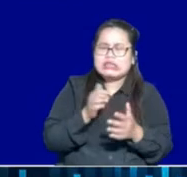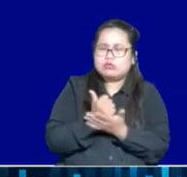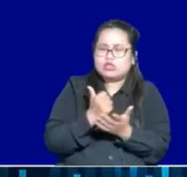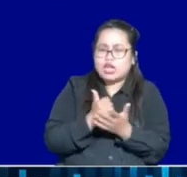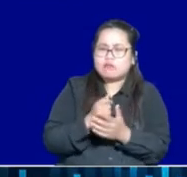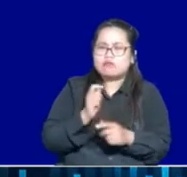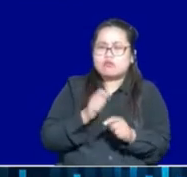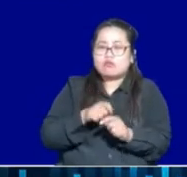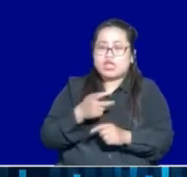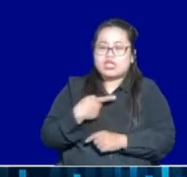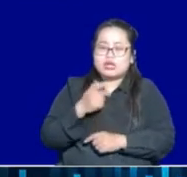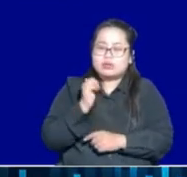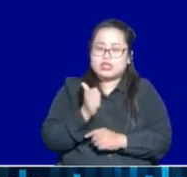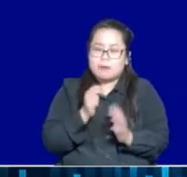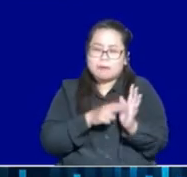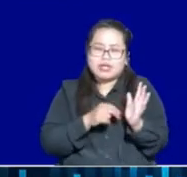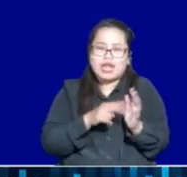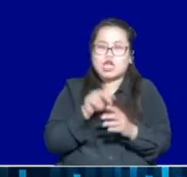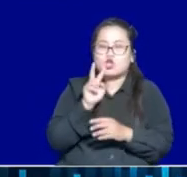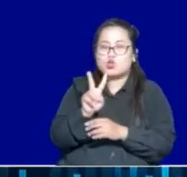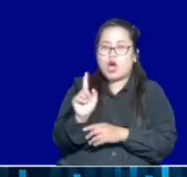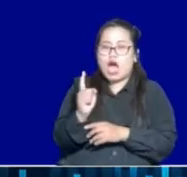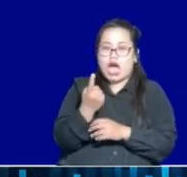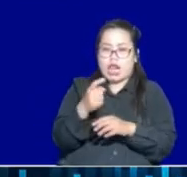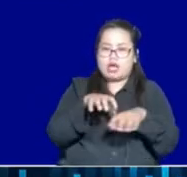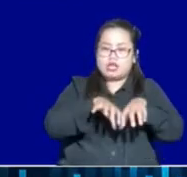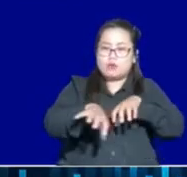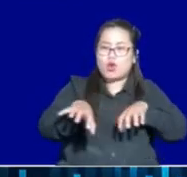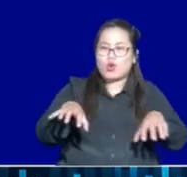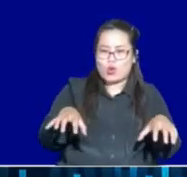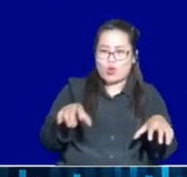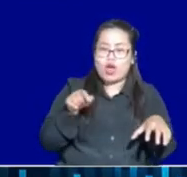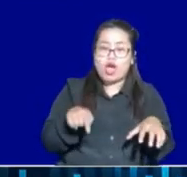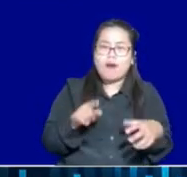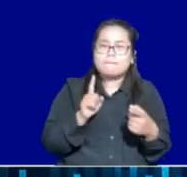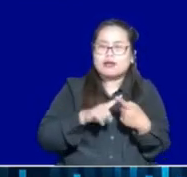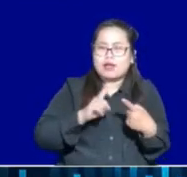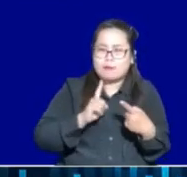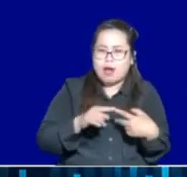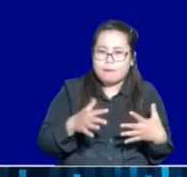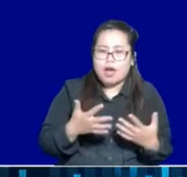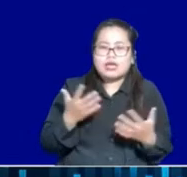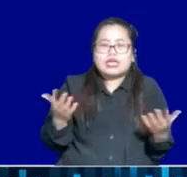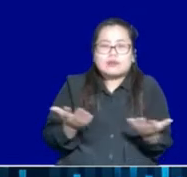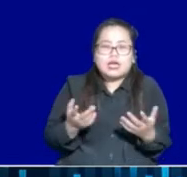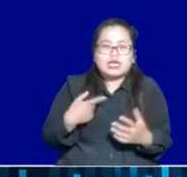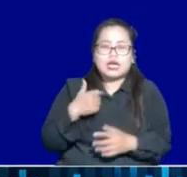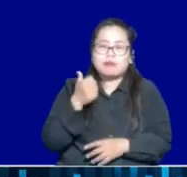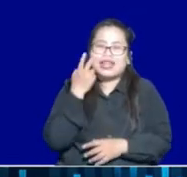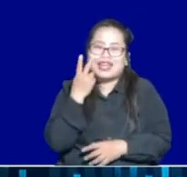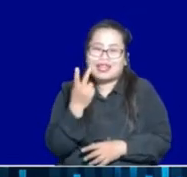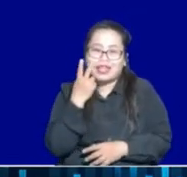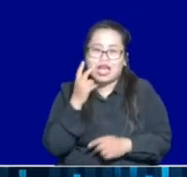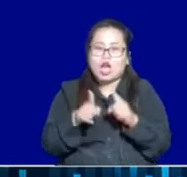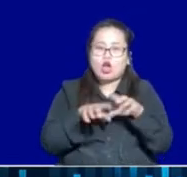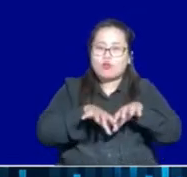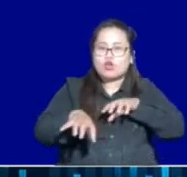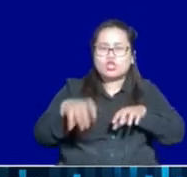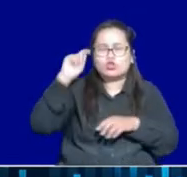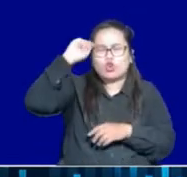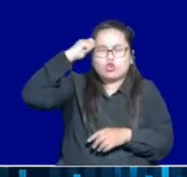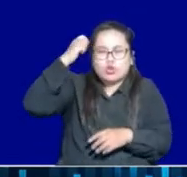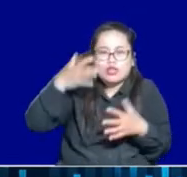about products. One is how complex are products, and the